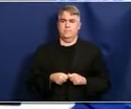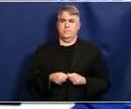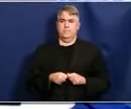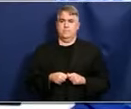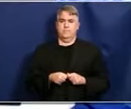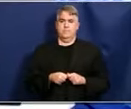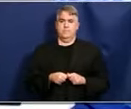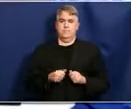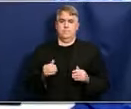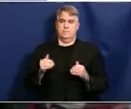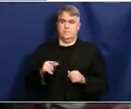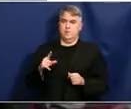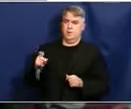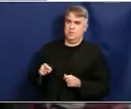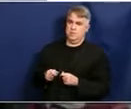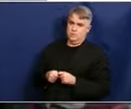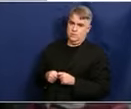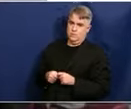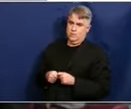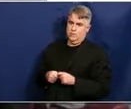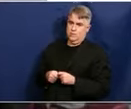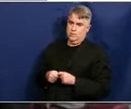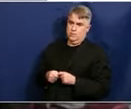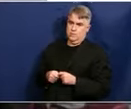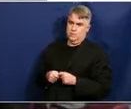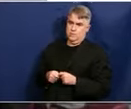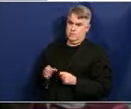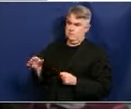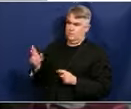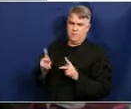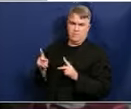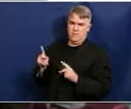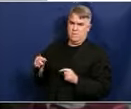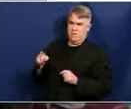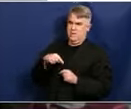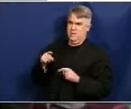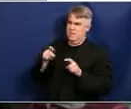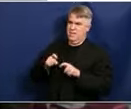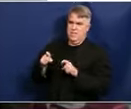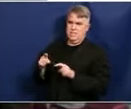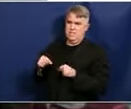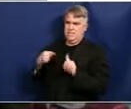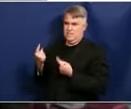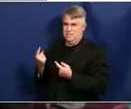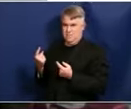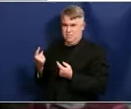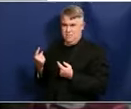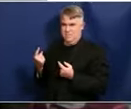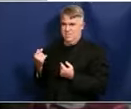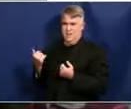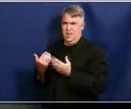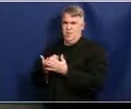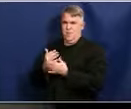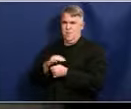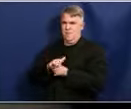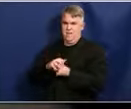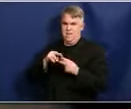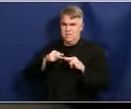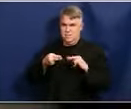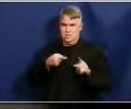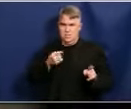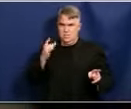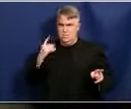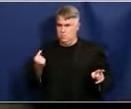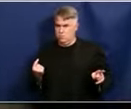Okay, next question. Shouldn't we be encouraging testing, especially due to the new variants that have been found in San Diego County? Well, we are encouraging